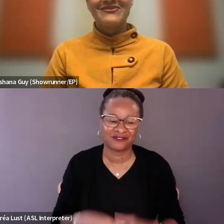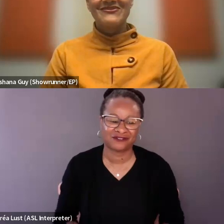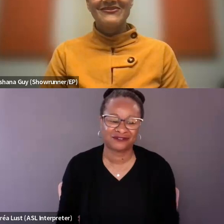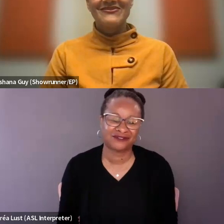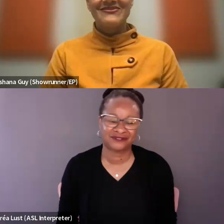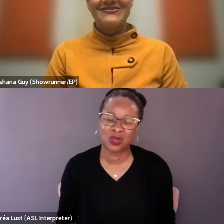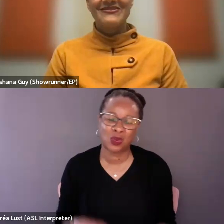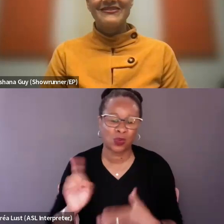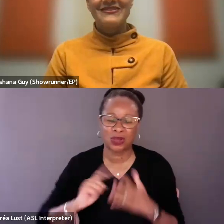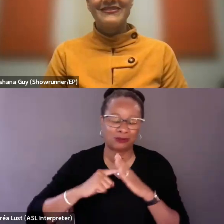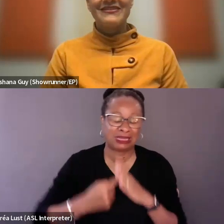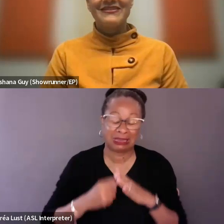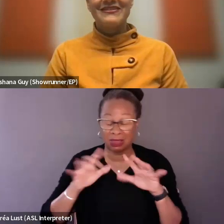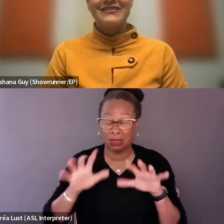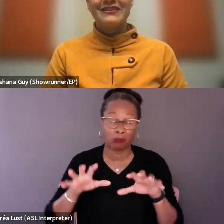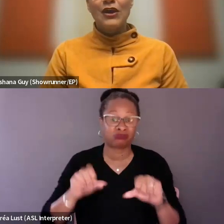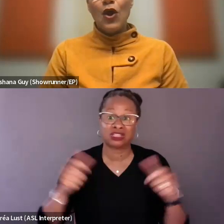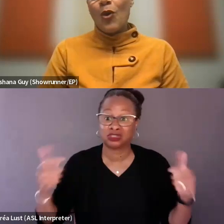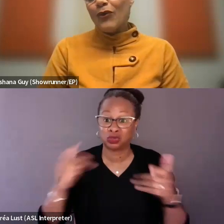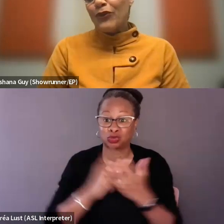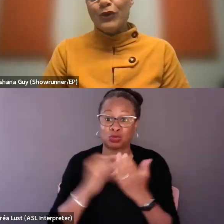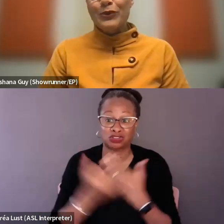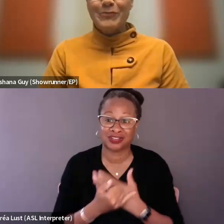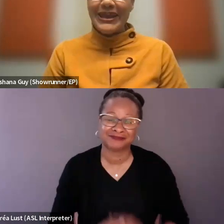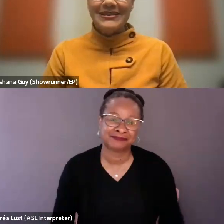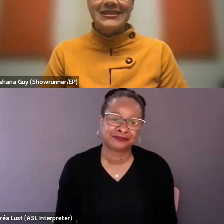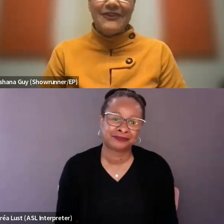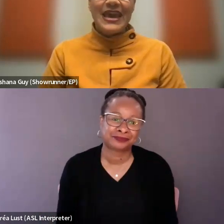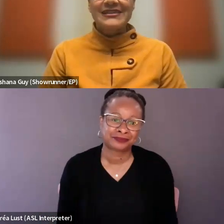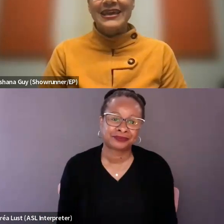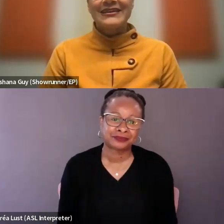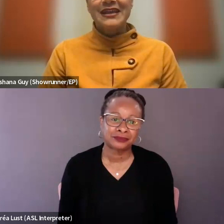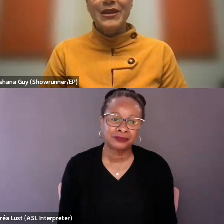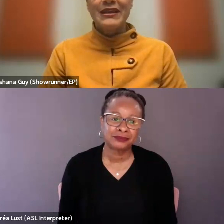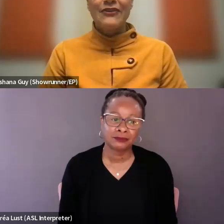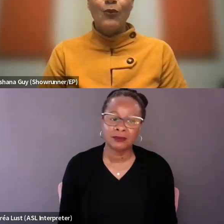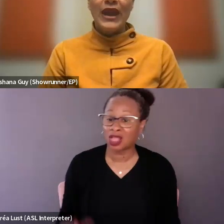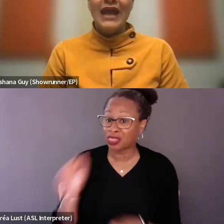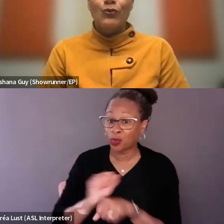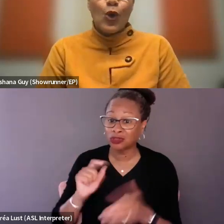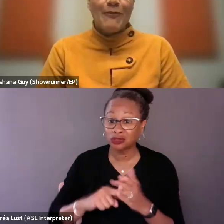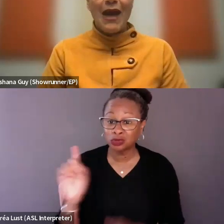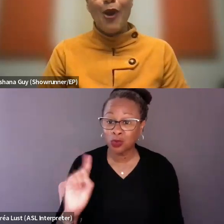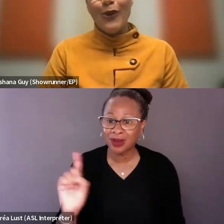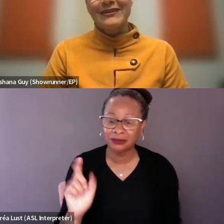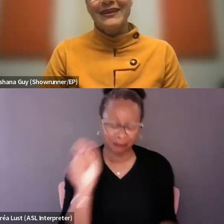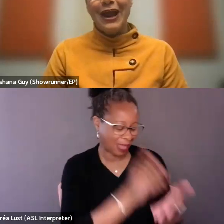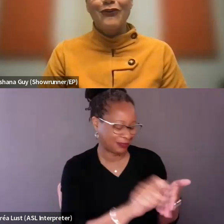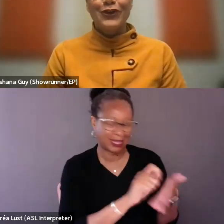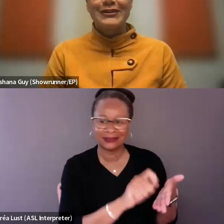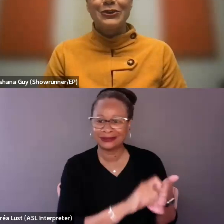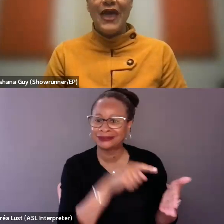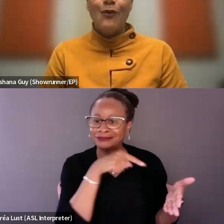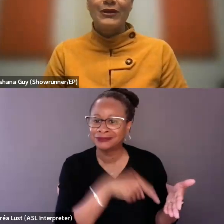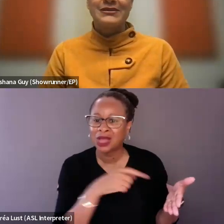where to begin tackling this huge project? Well, the work really begins in the essays. I mean, that we had a roadmap already laid out